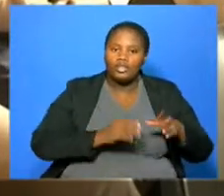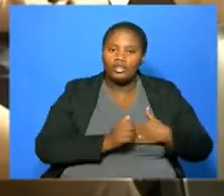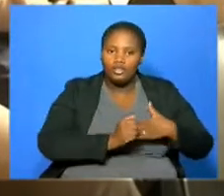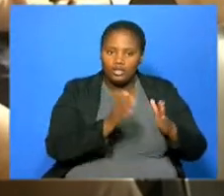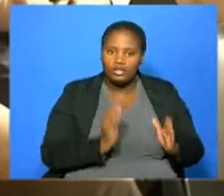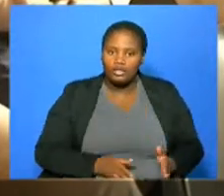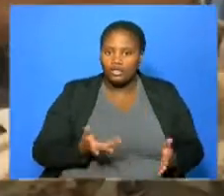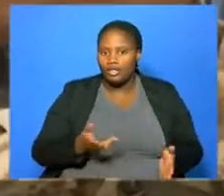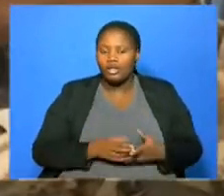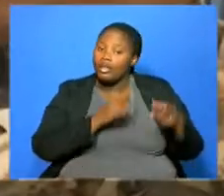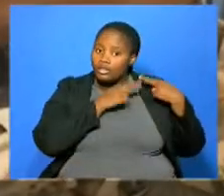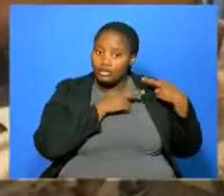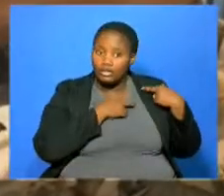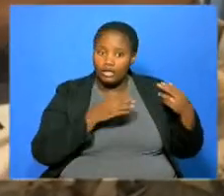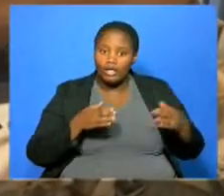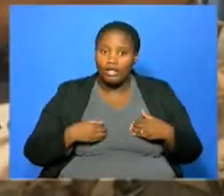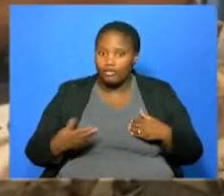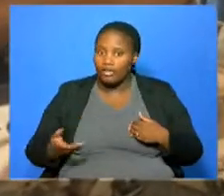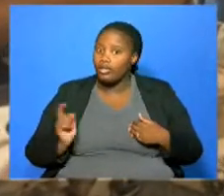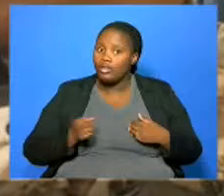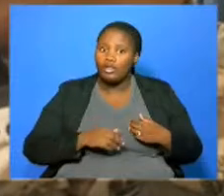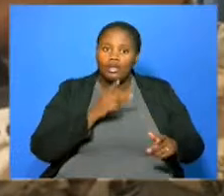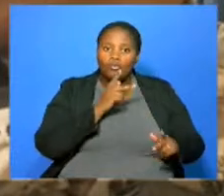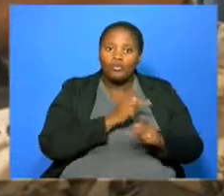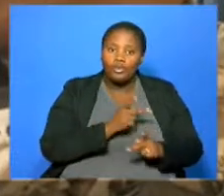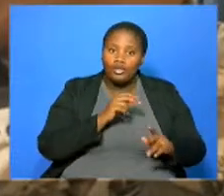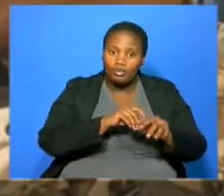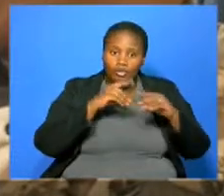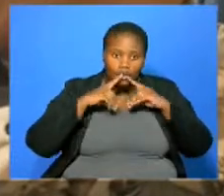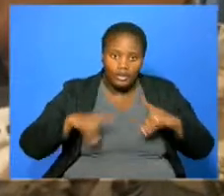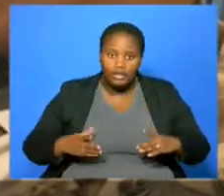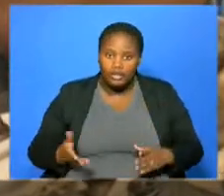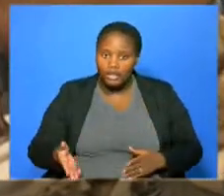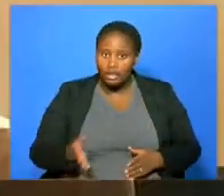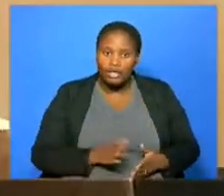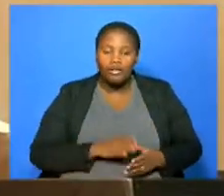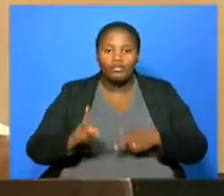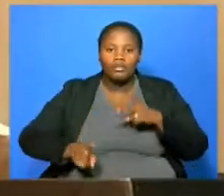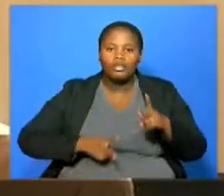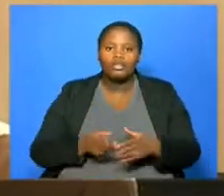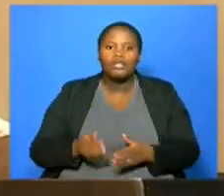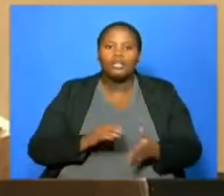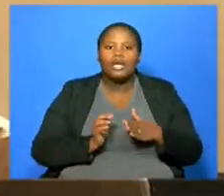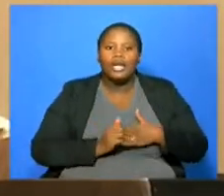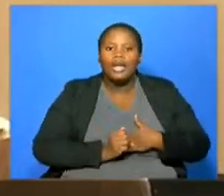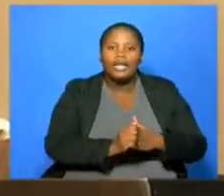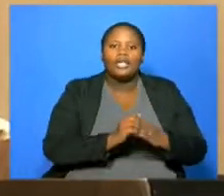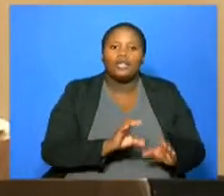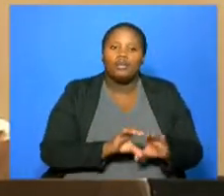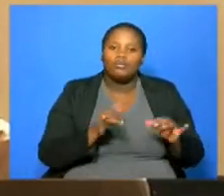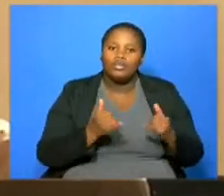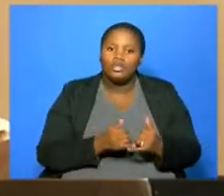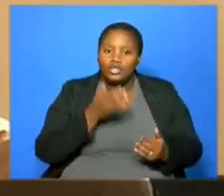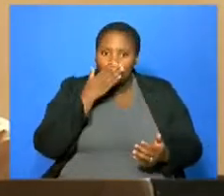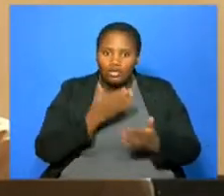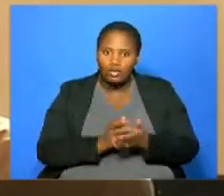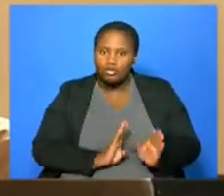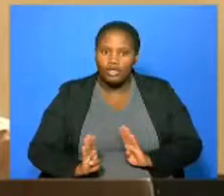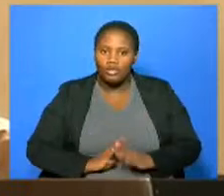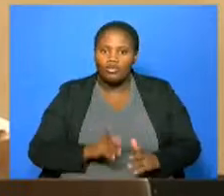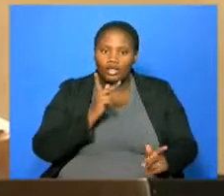are mandated for ensuring that there is peace in their villages and expected to guide the community to positive